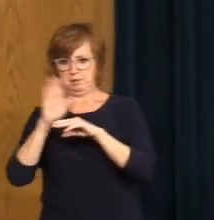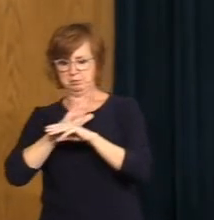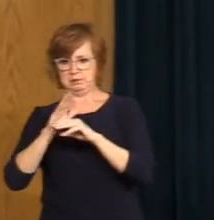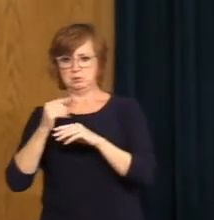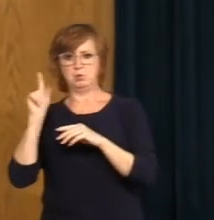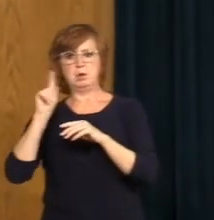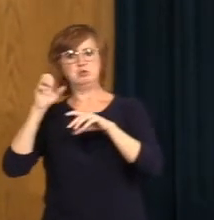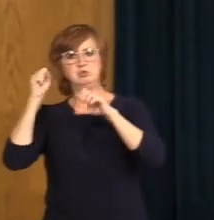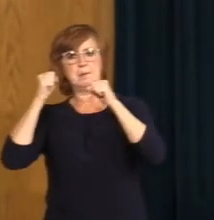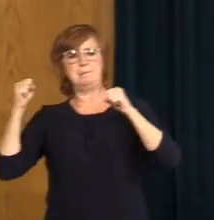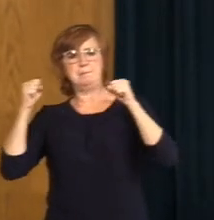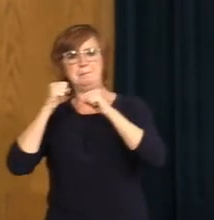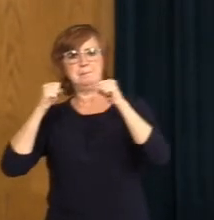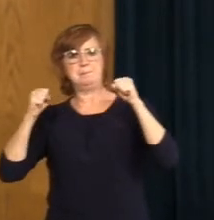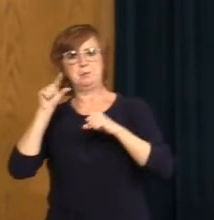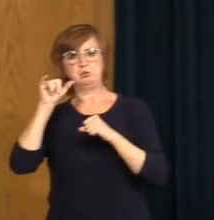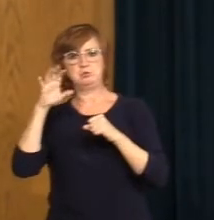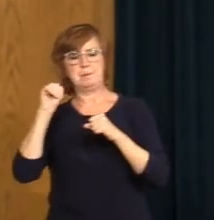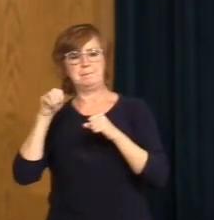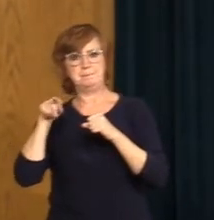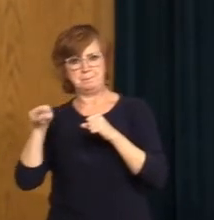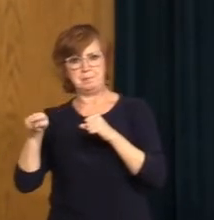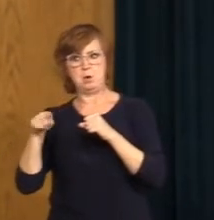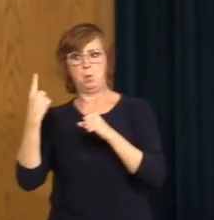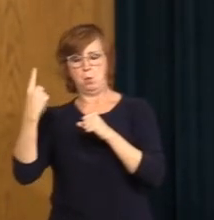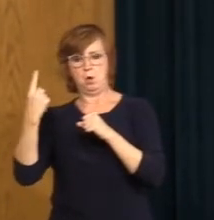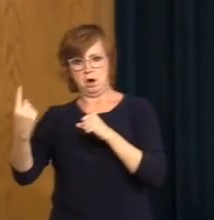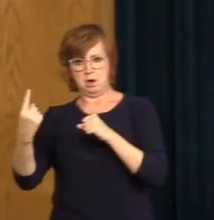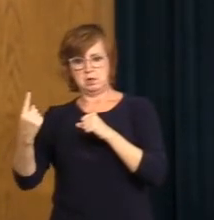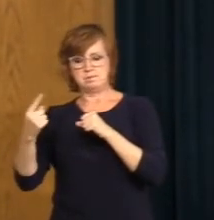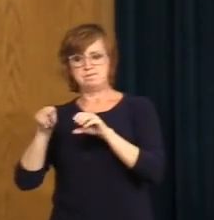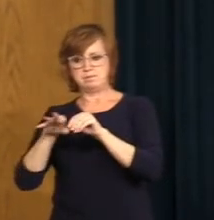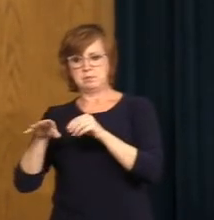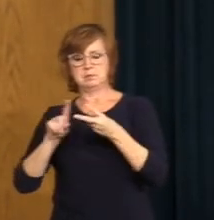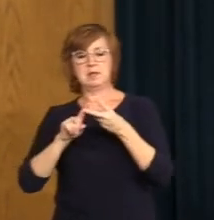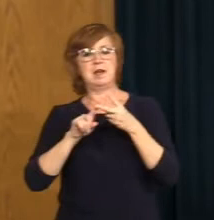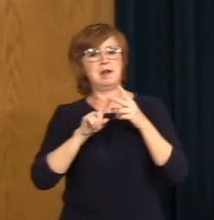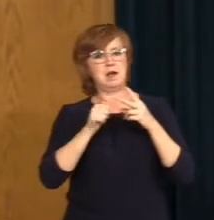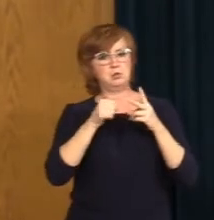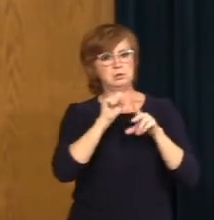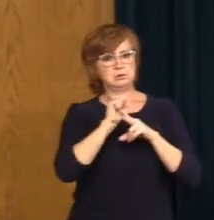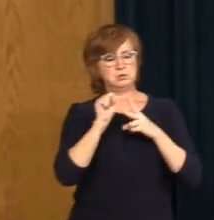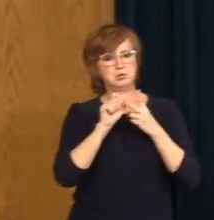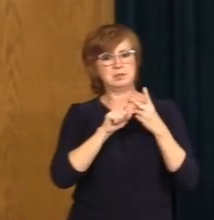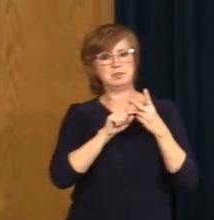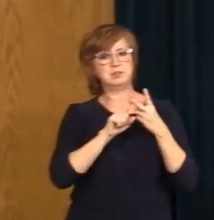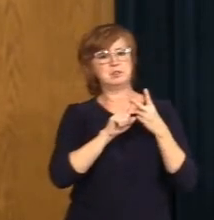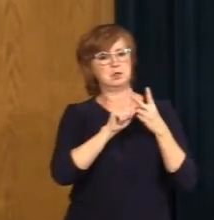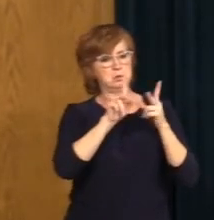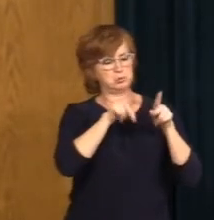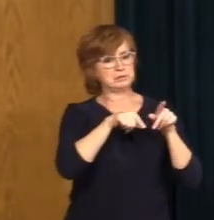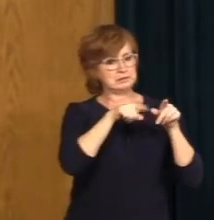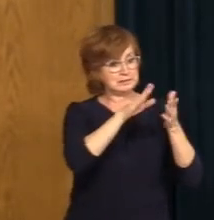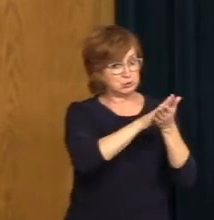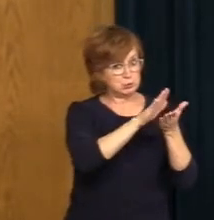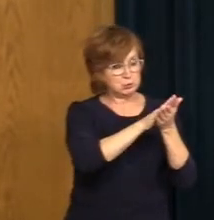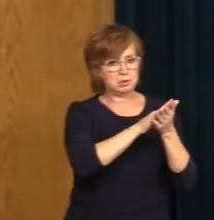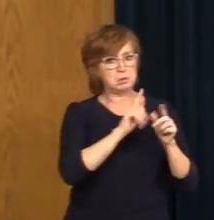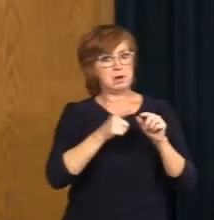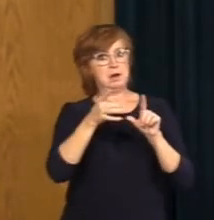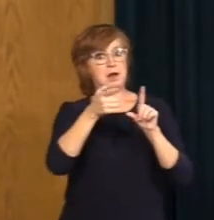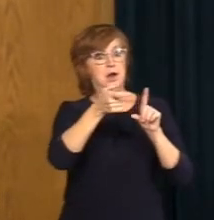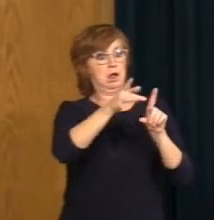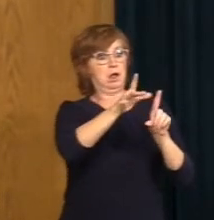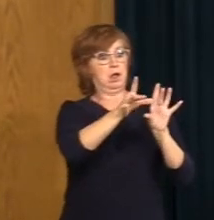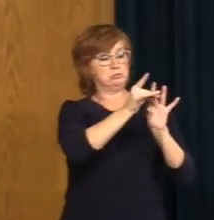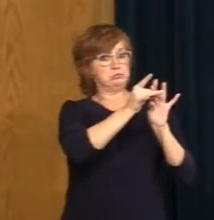and then cases that were going to one school, but the transmission likely happened outside the school, and 3